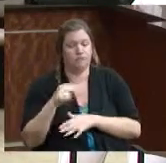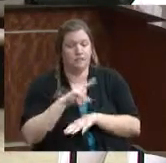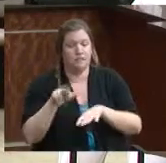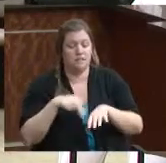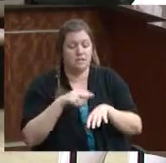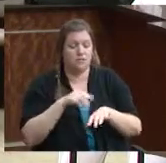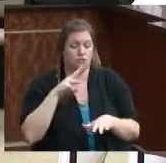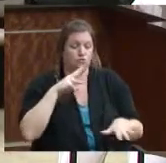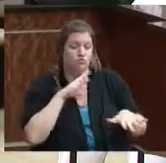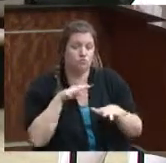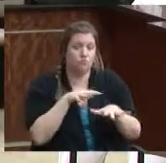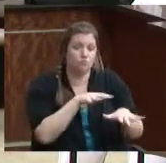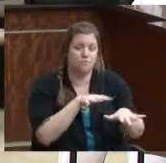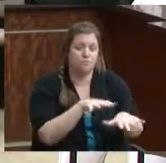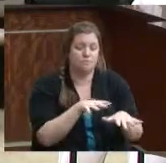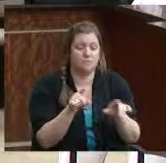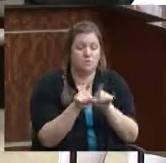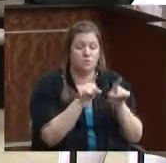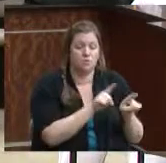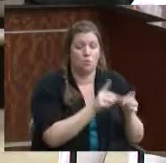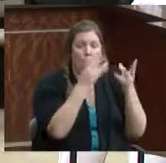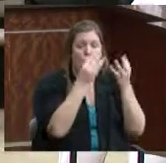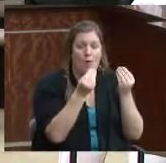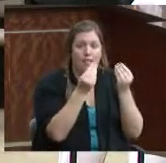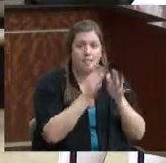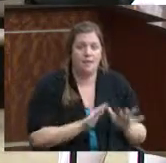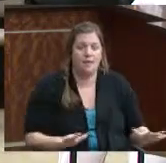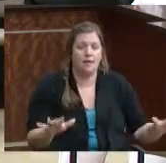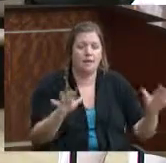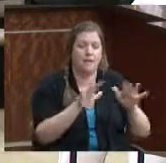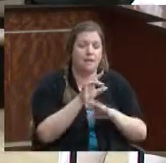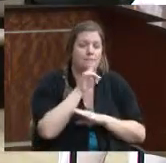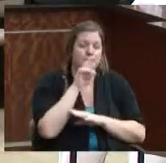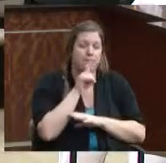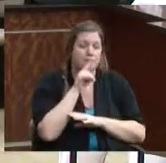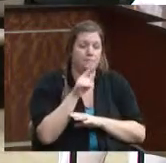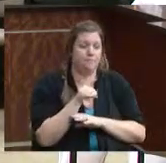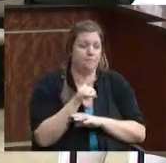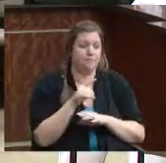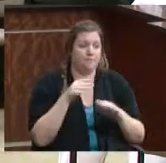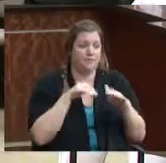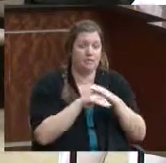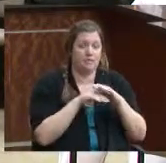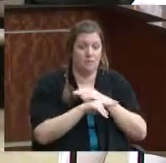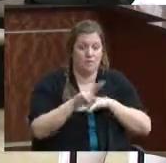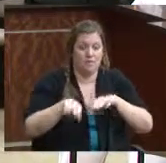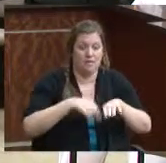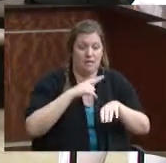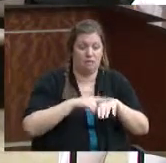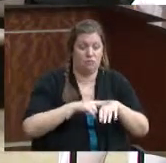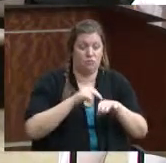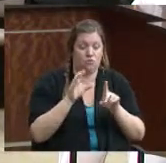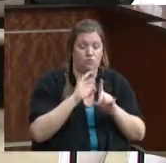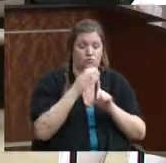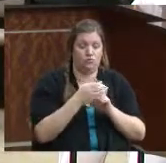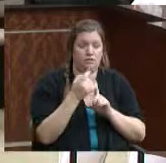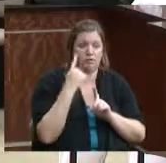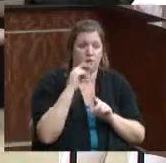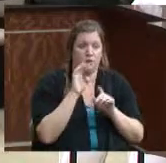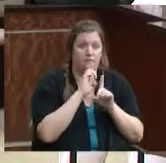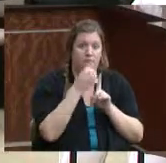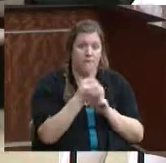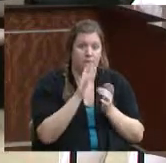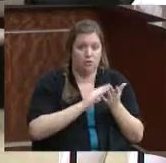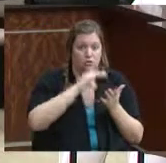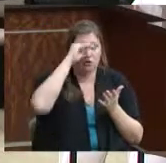natural streams, as well as wetlands. And whereas public lands provide locally accessible nature and cultural resources for environmental